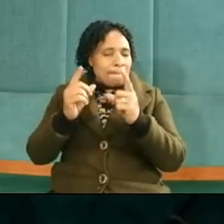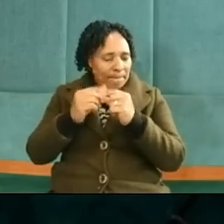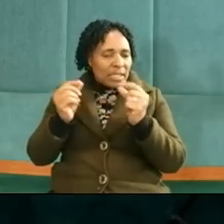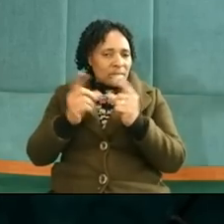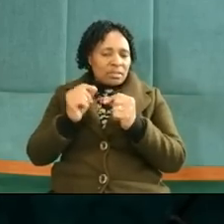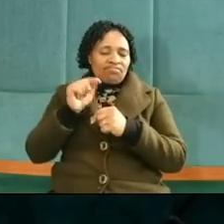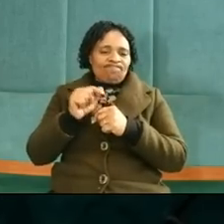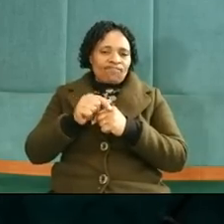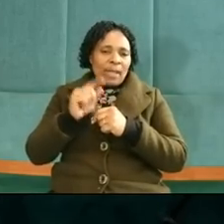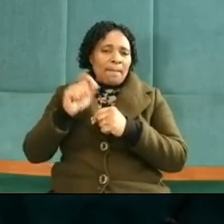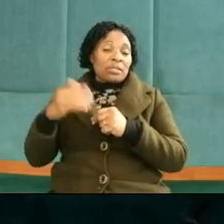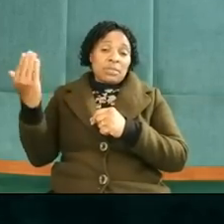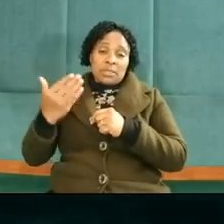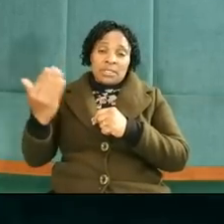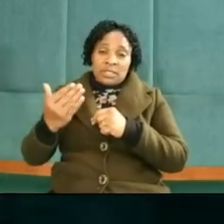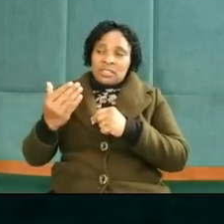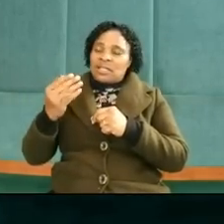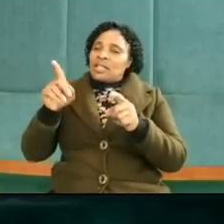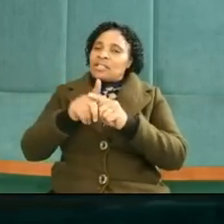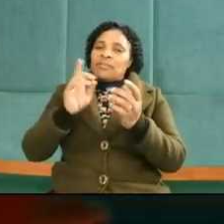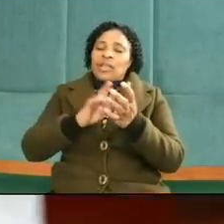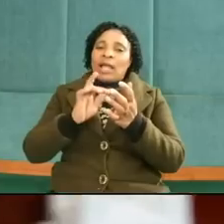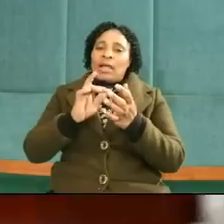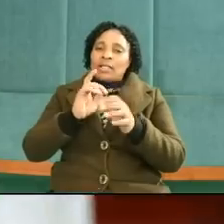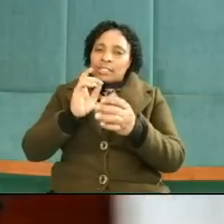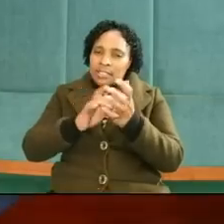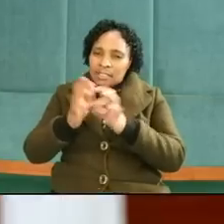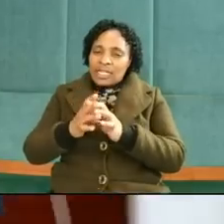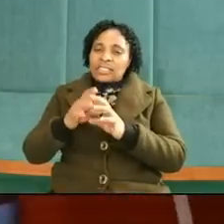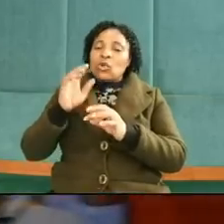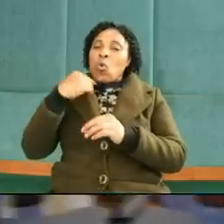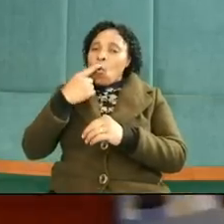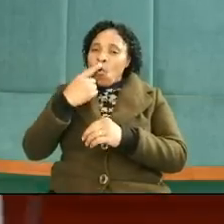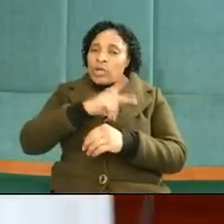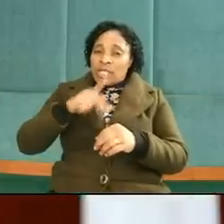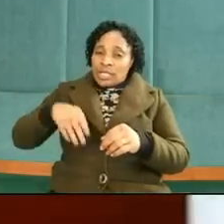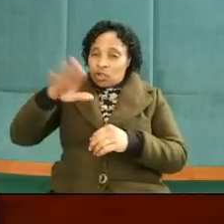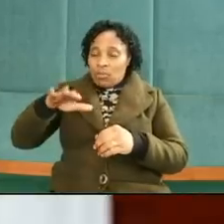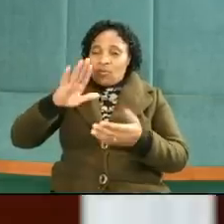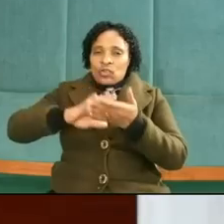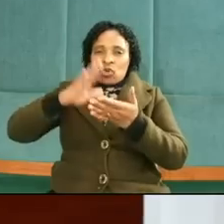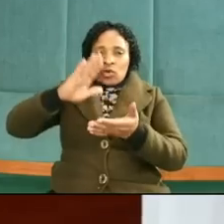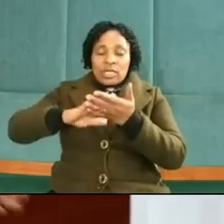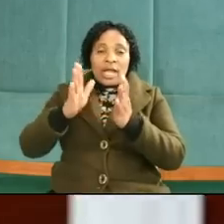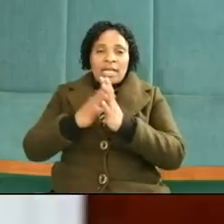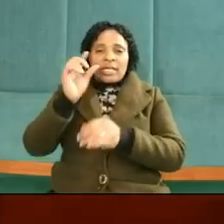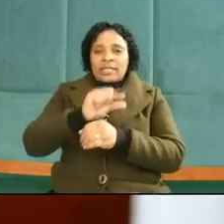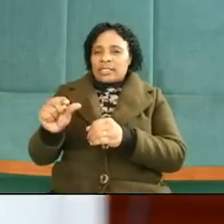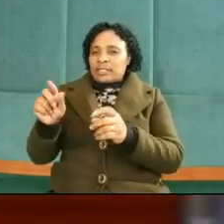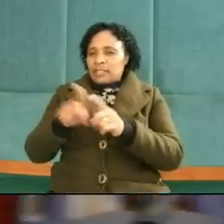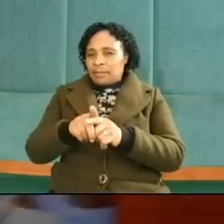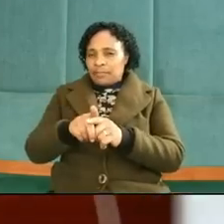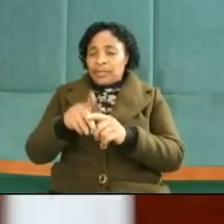The message must be preached. And by the way, Jesus is the king of both the kingdom of glory and the kingdom of grace. That's why when he